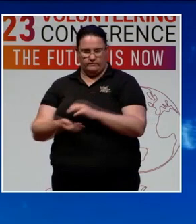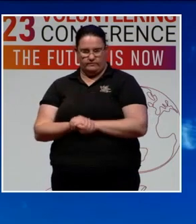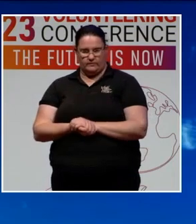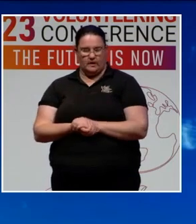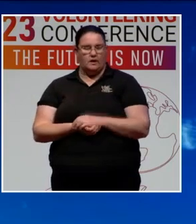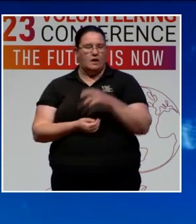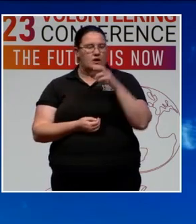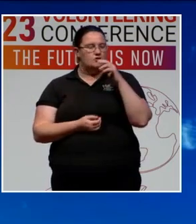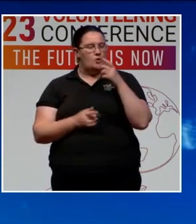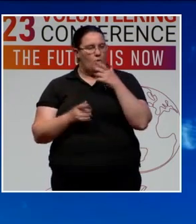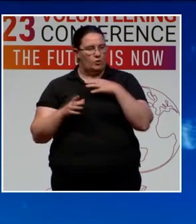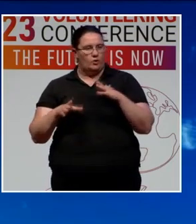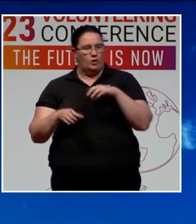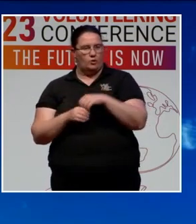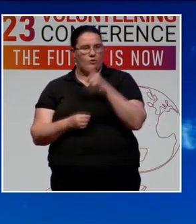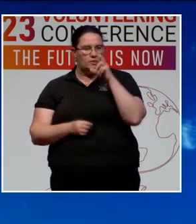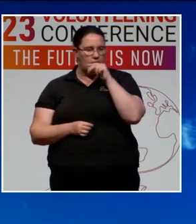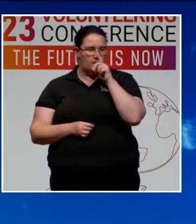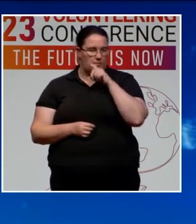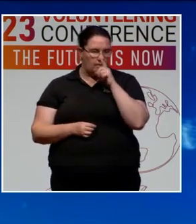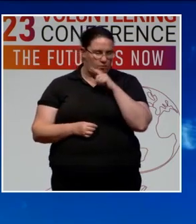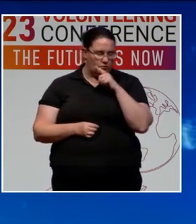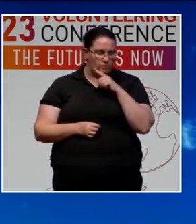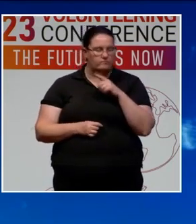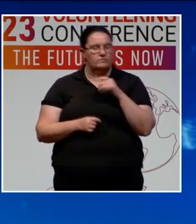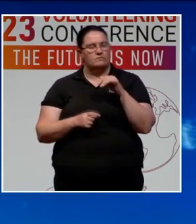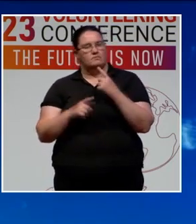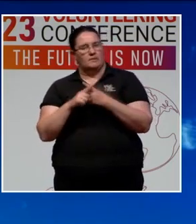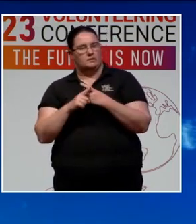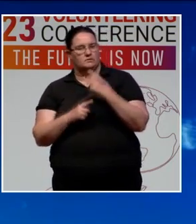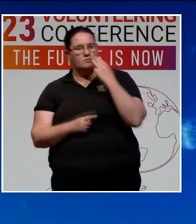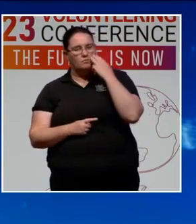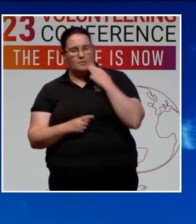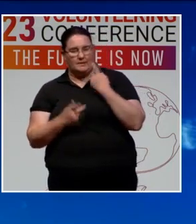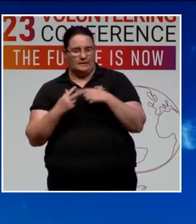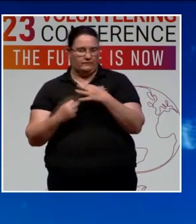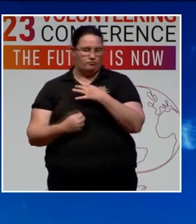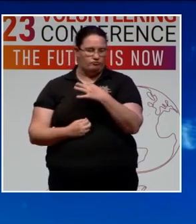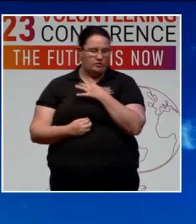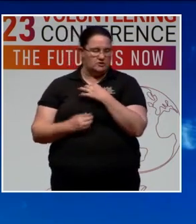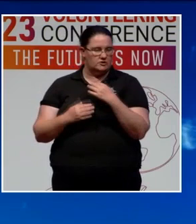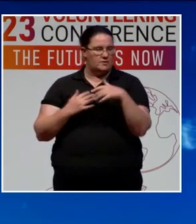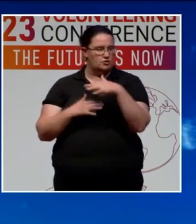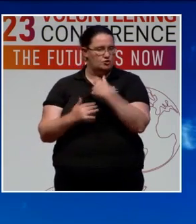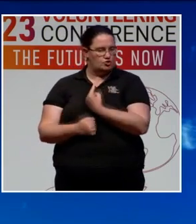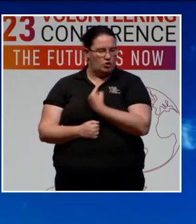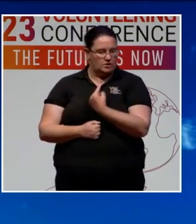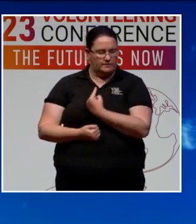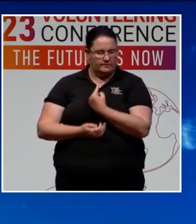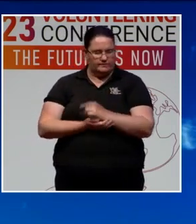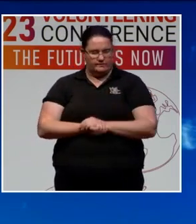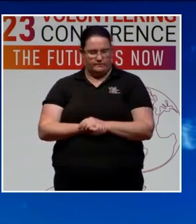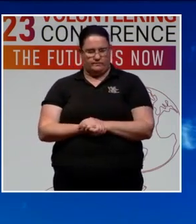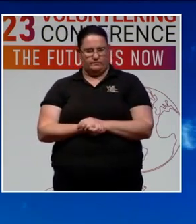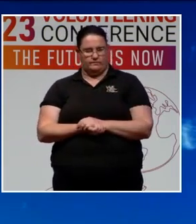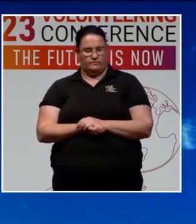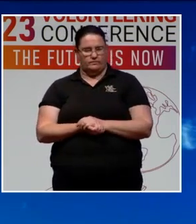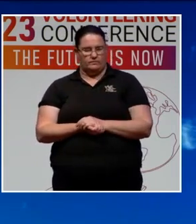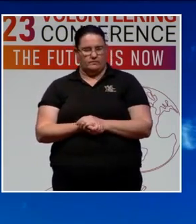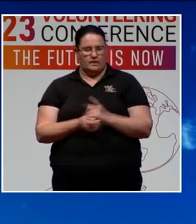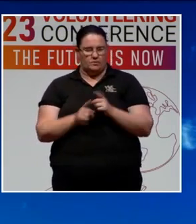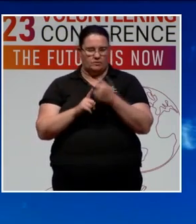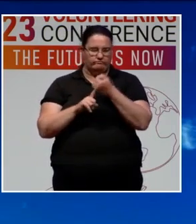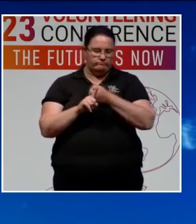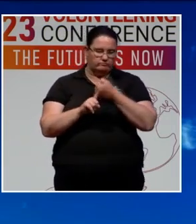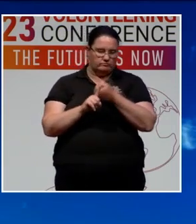vulnerable women facing disadvantage or at risk of being socially isolated. I also moved to increase the